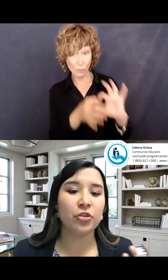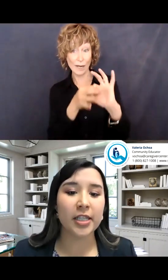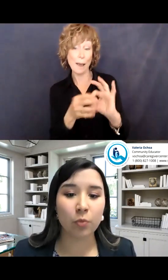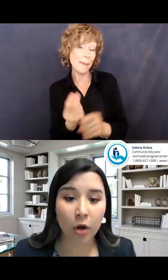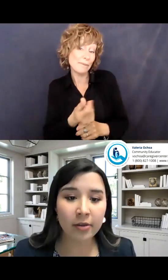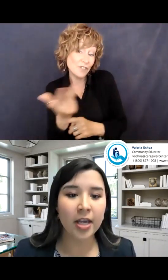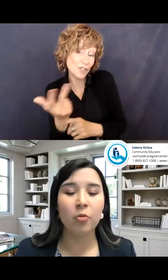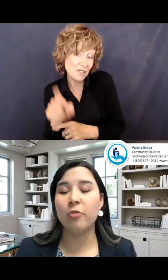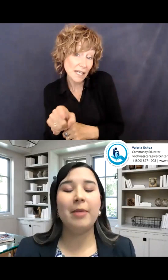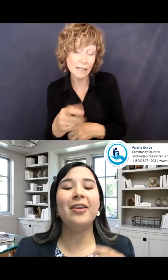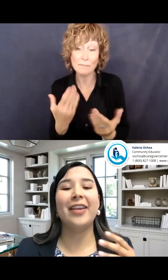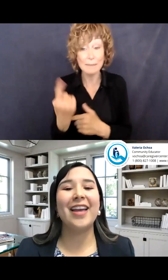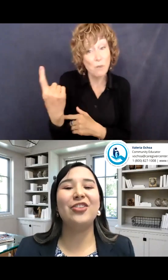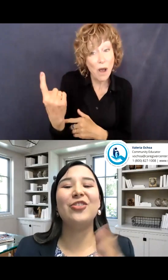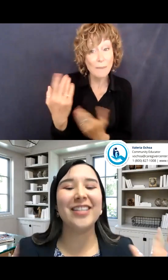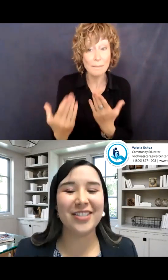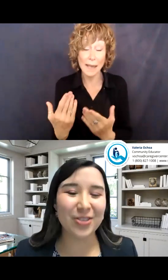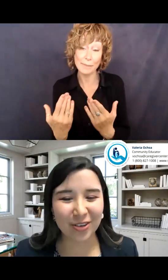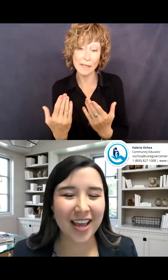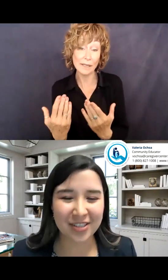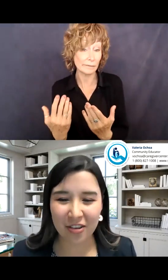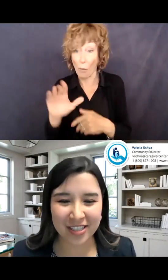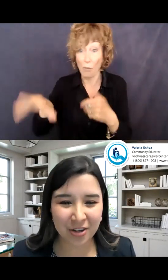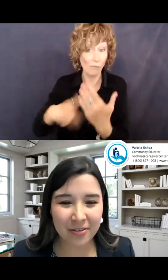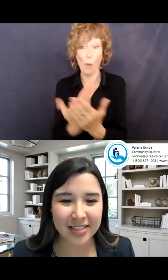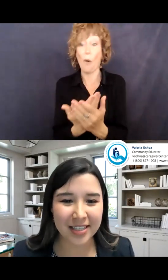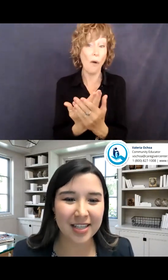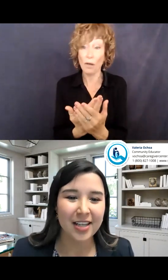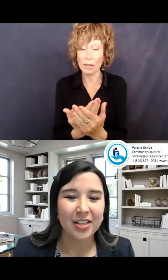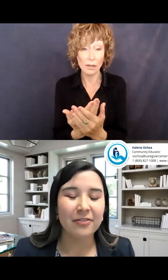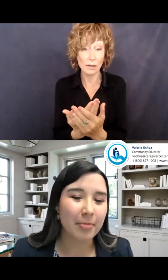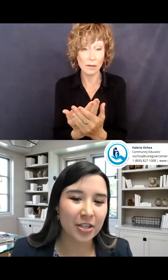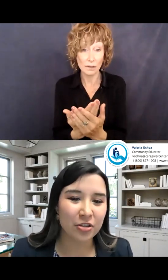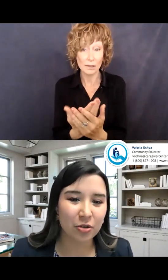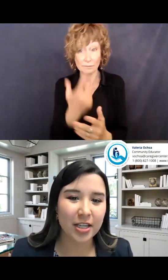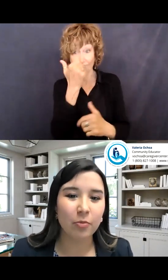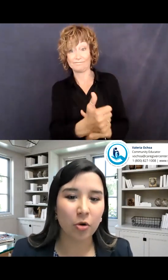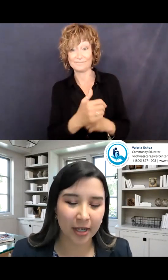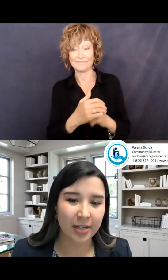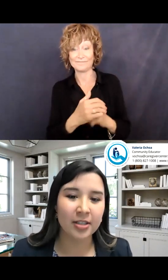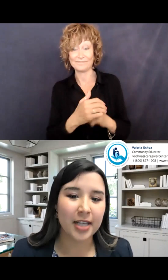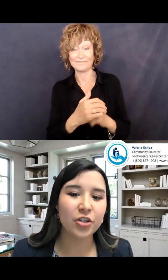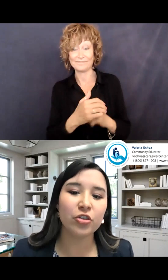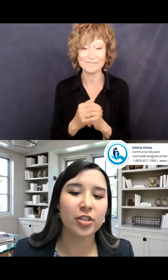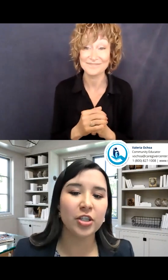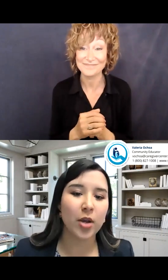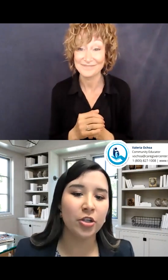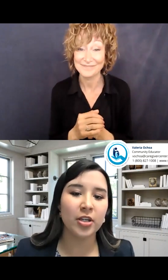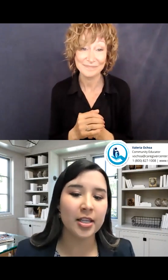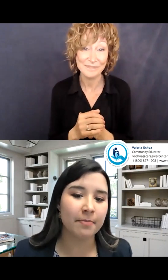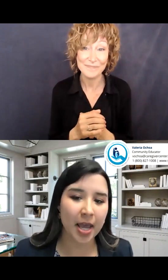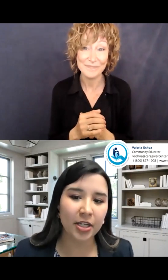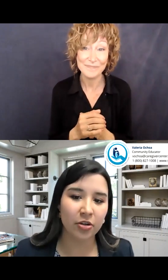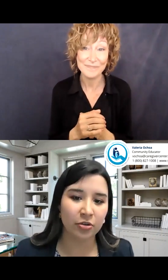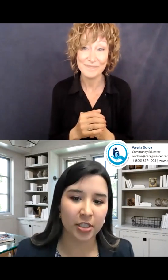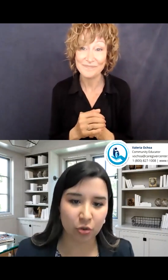you just need one of them, or maybe again, you need to utilize all these services. The family consultant will again assess your situation,